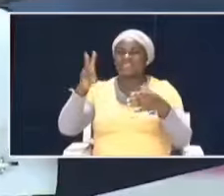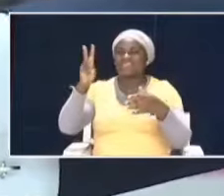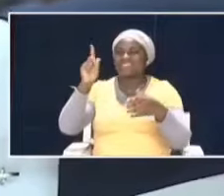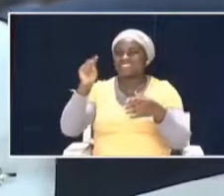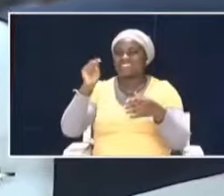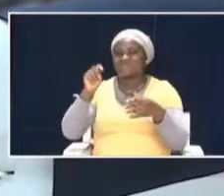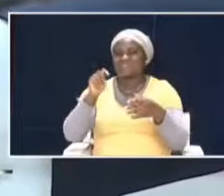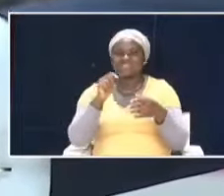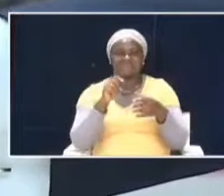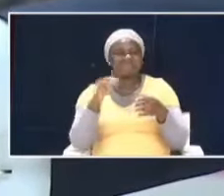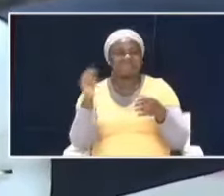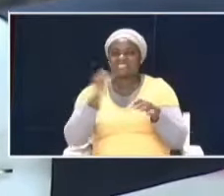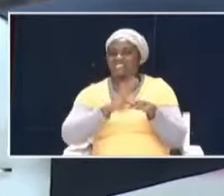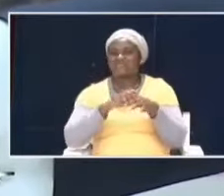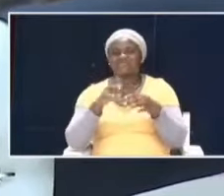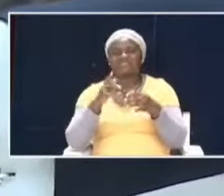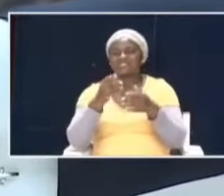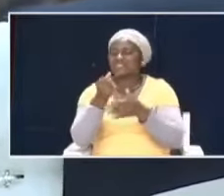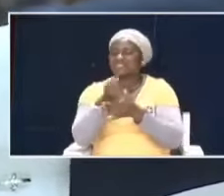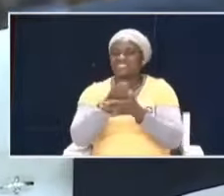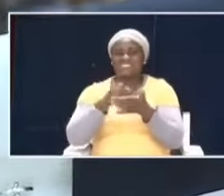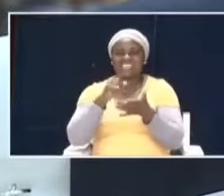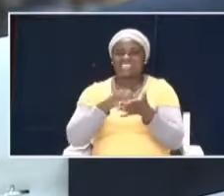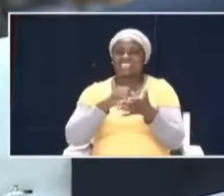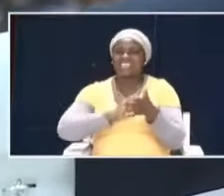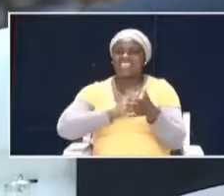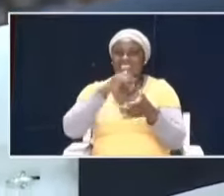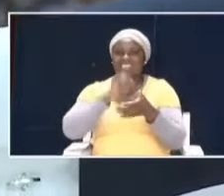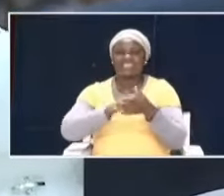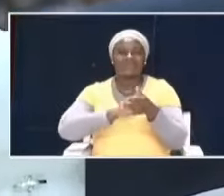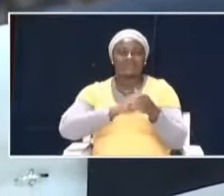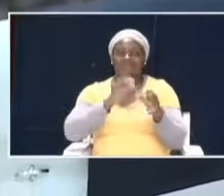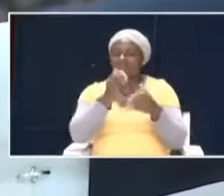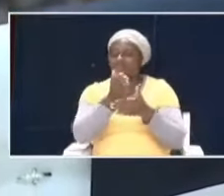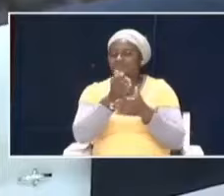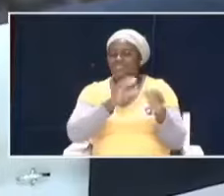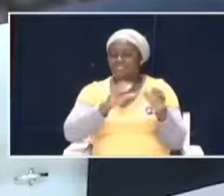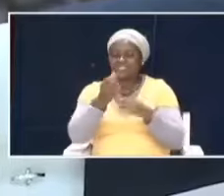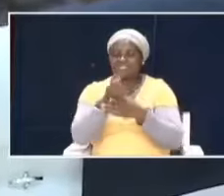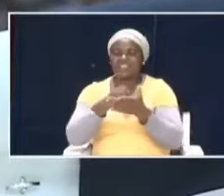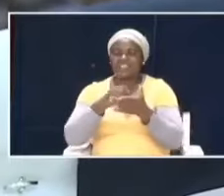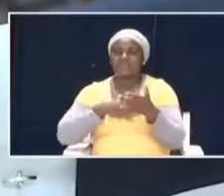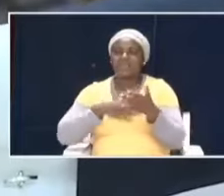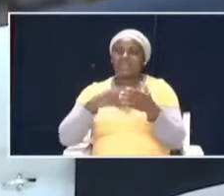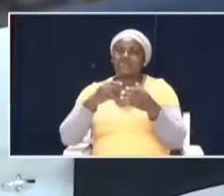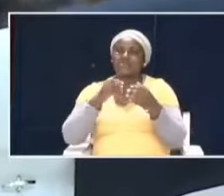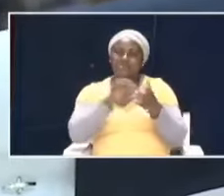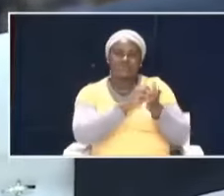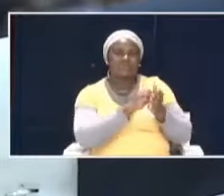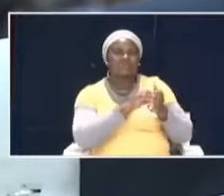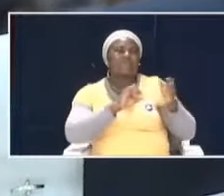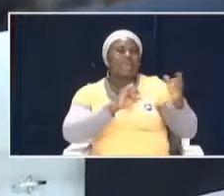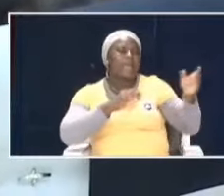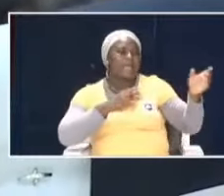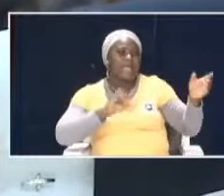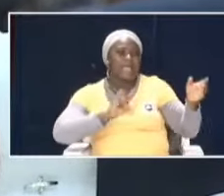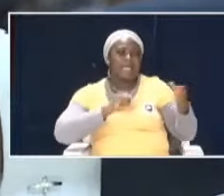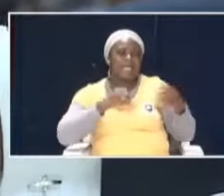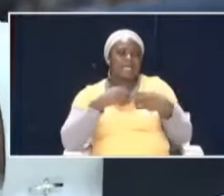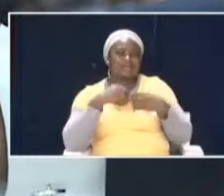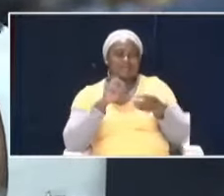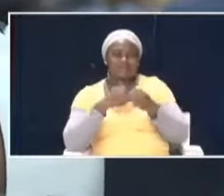It happened about my eyes, the two eyes, having cataracts. And I was to go